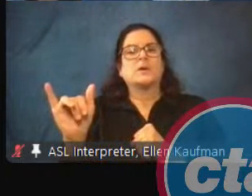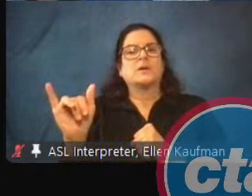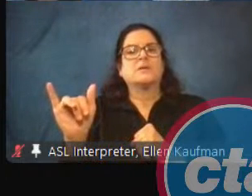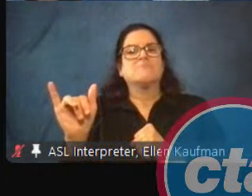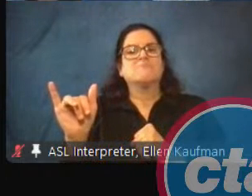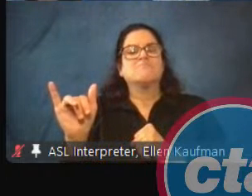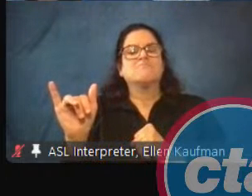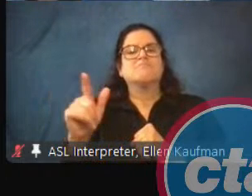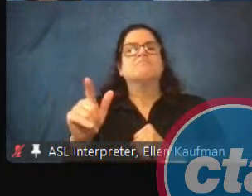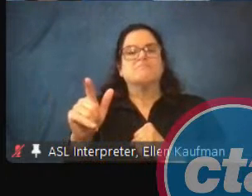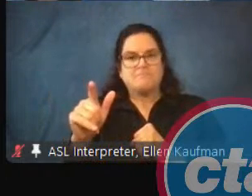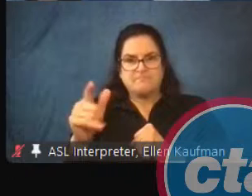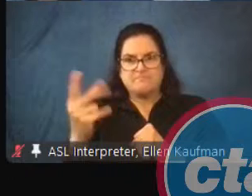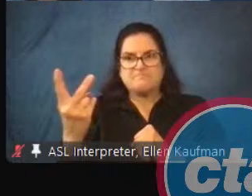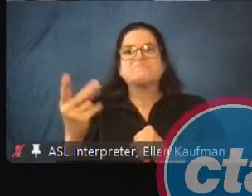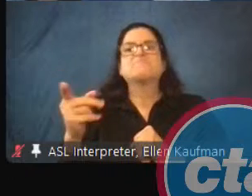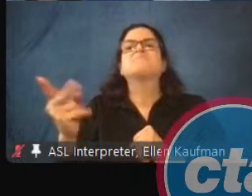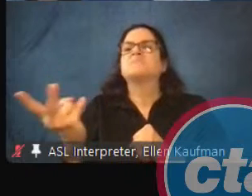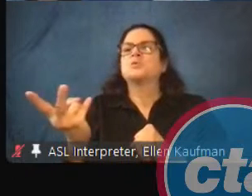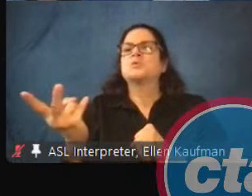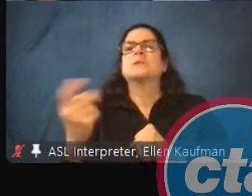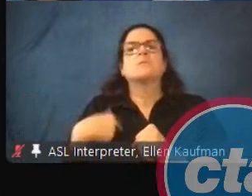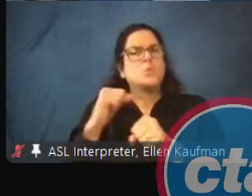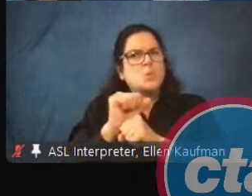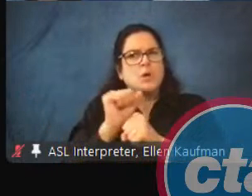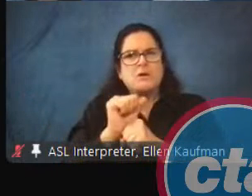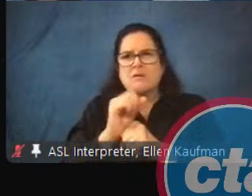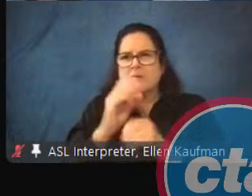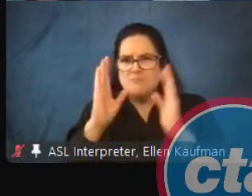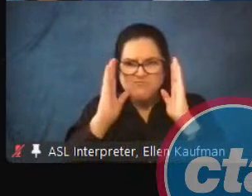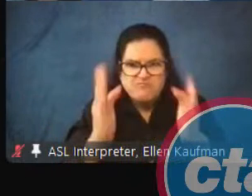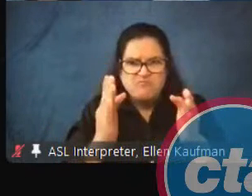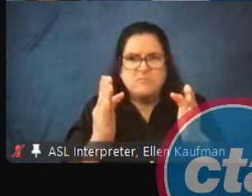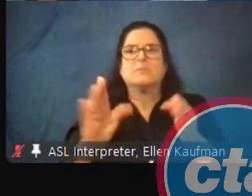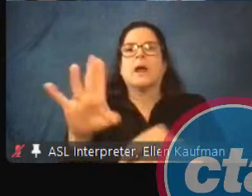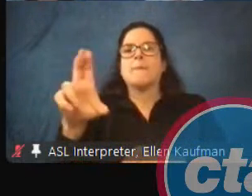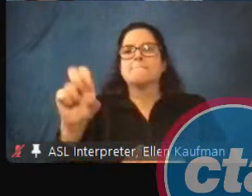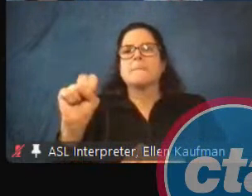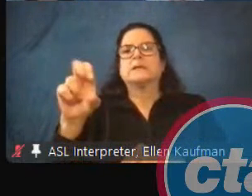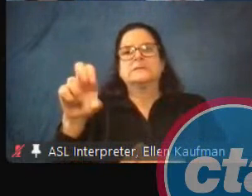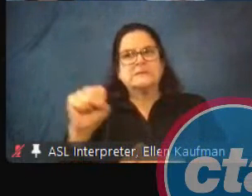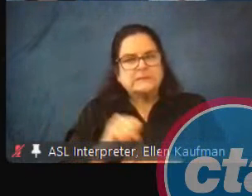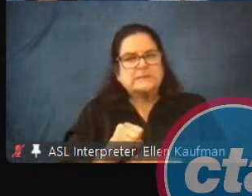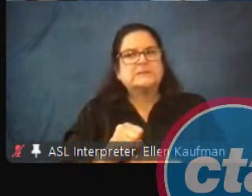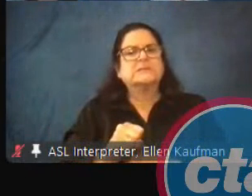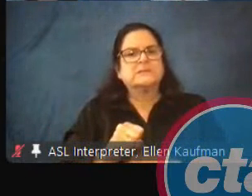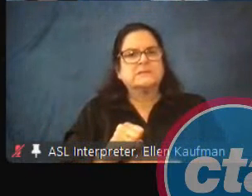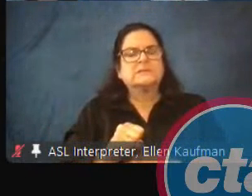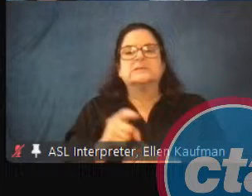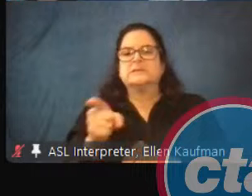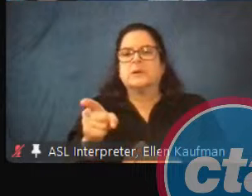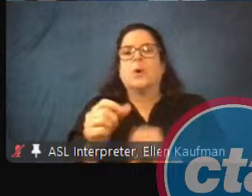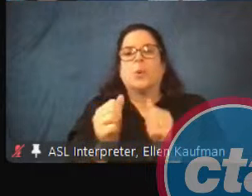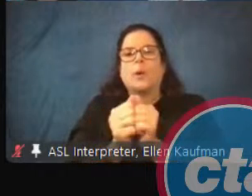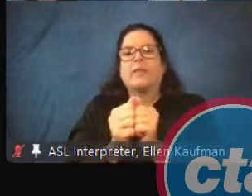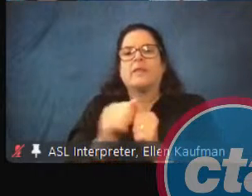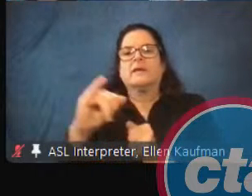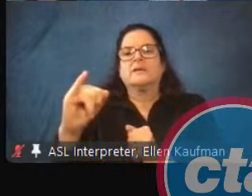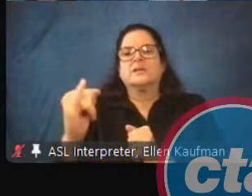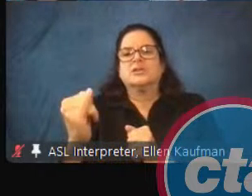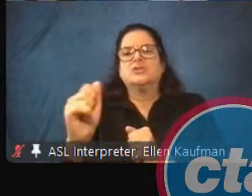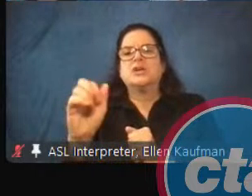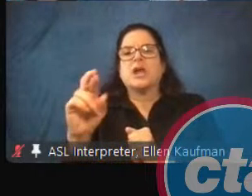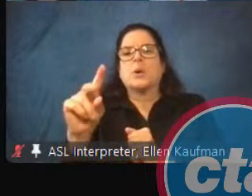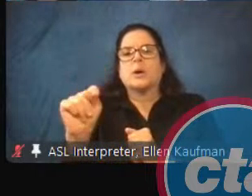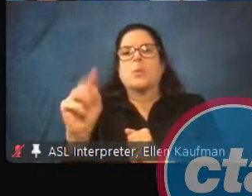bus vision throughout the last couple of years with Jarrett Walker and Associates, and then they'll also continue to move this forward over the next couple of